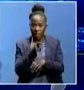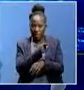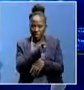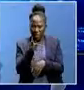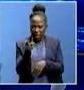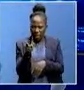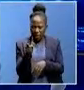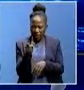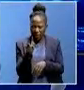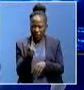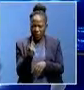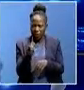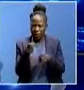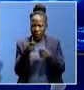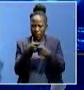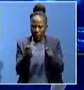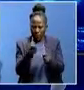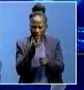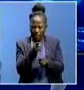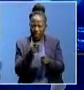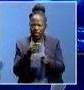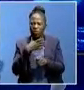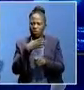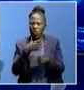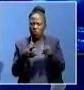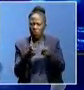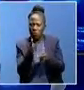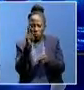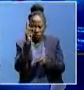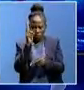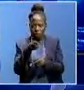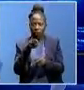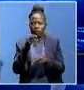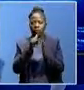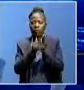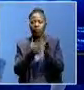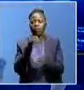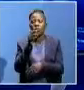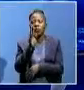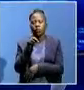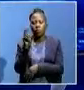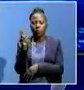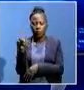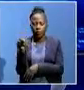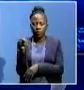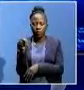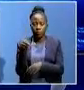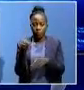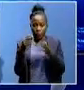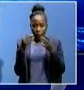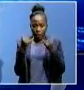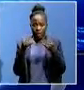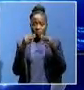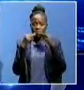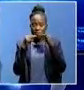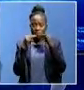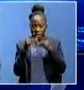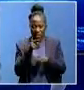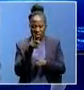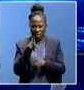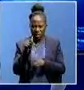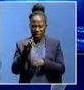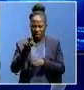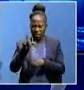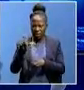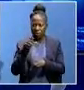in Dubai, which will soon be commissioned before the January 2022 Dubai Expo. This is according to a message posted on Mr.